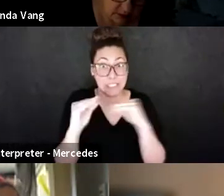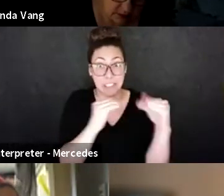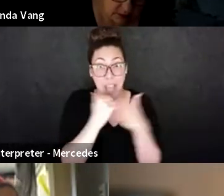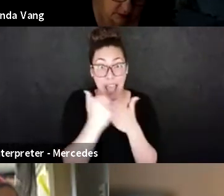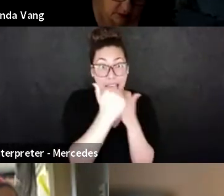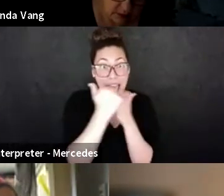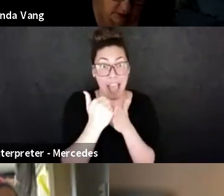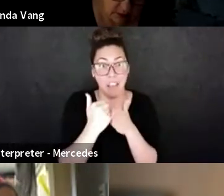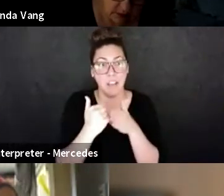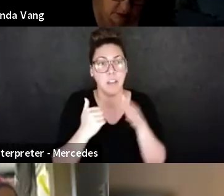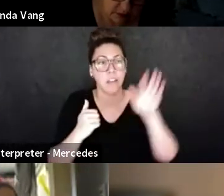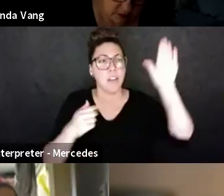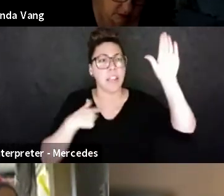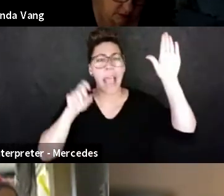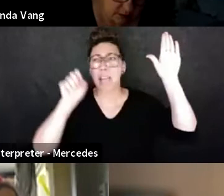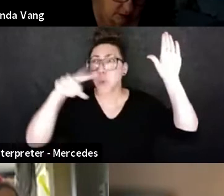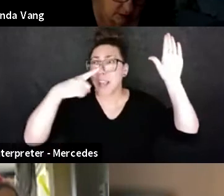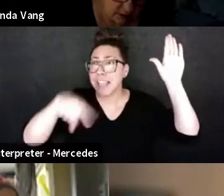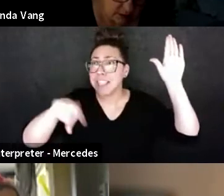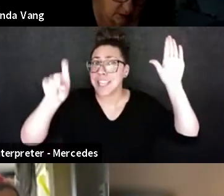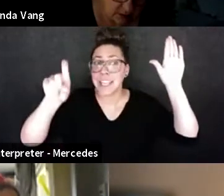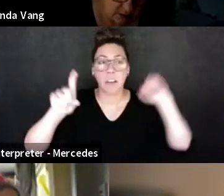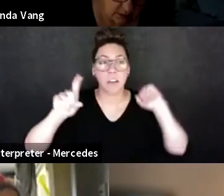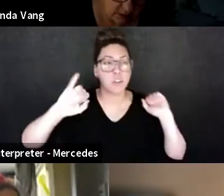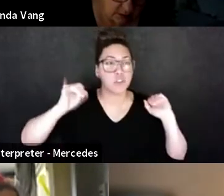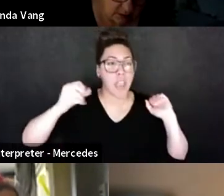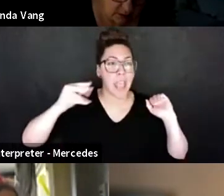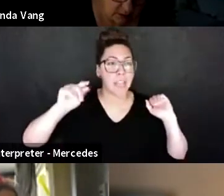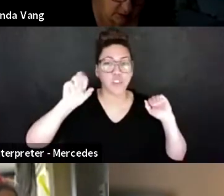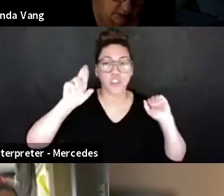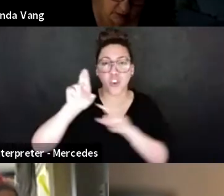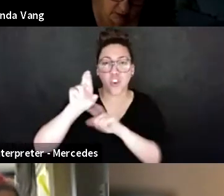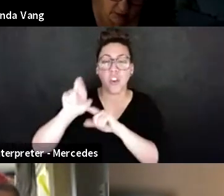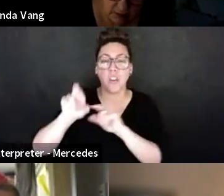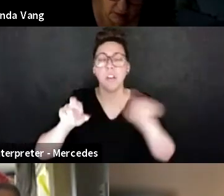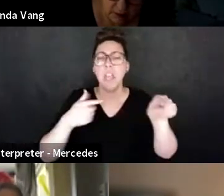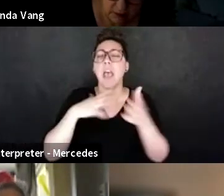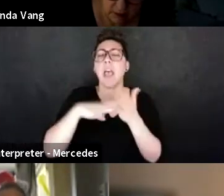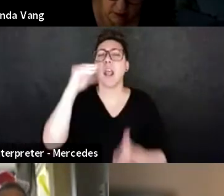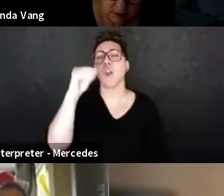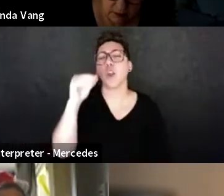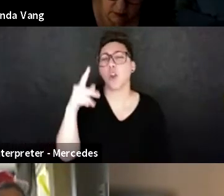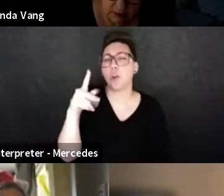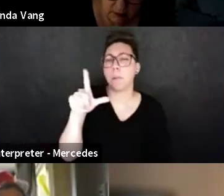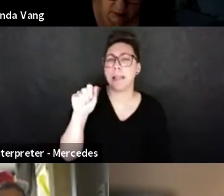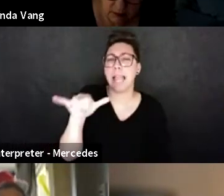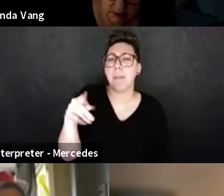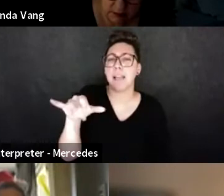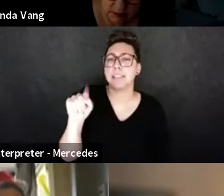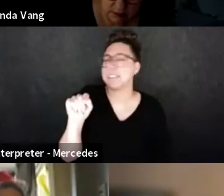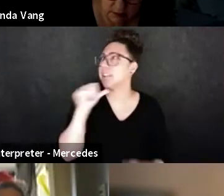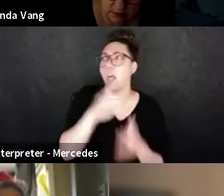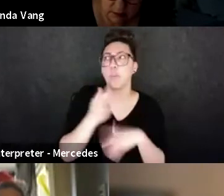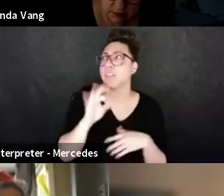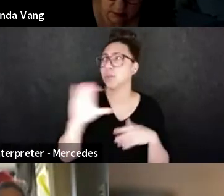Can I ask a question? I learned PlayPause through, it wasn't through Fresno City, it was through, I can't